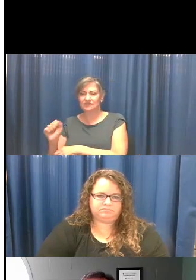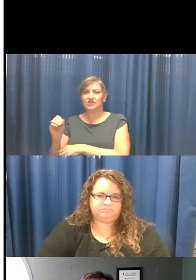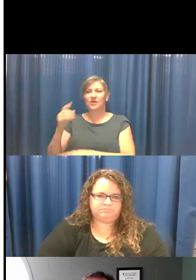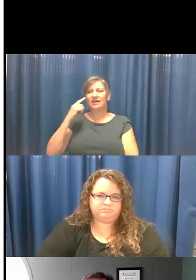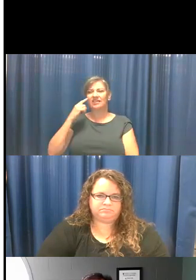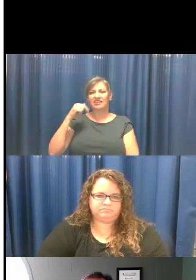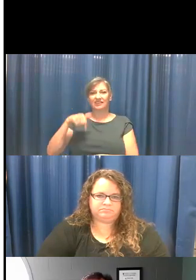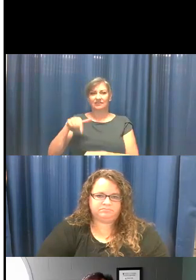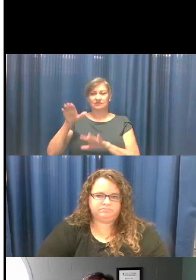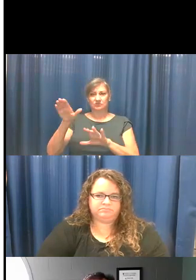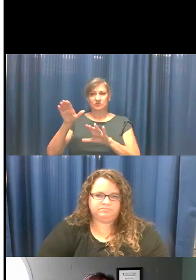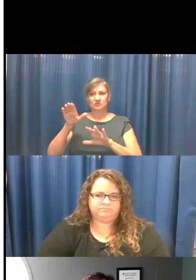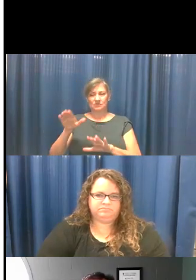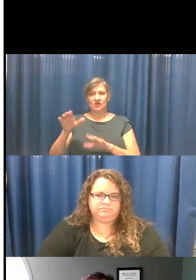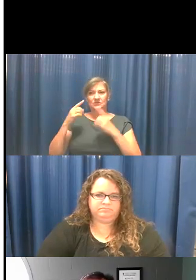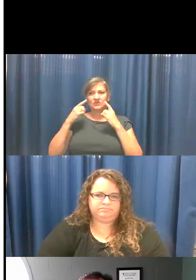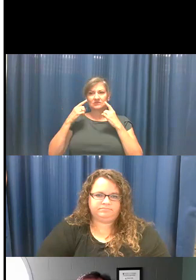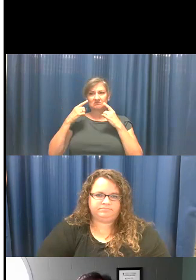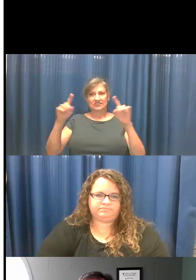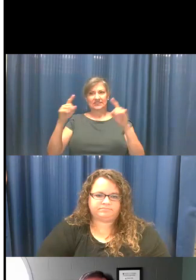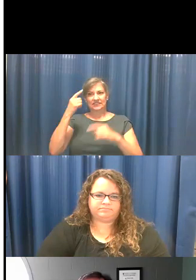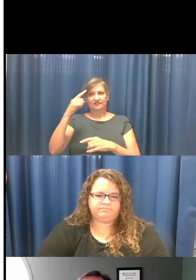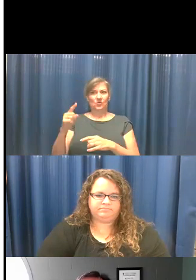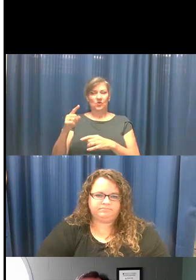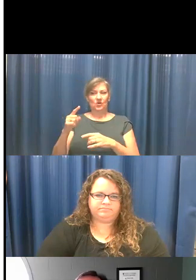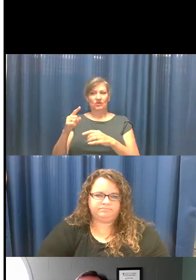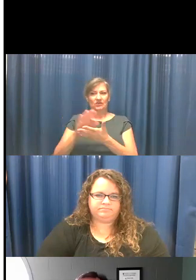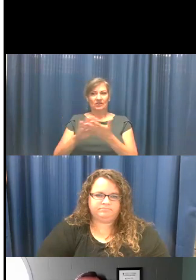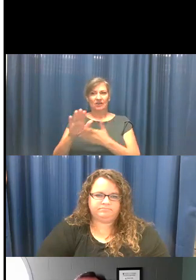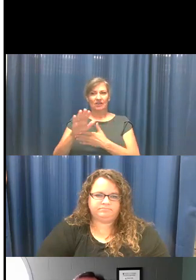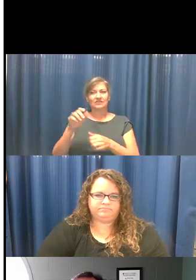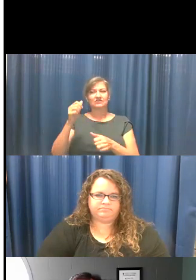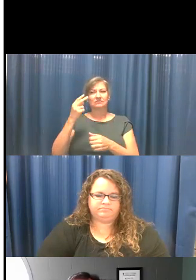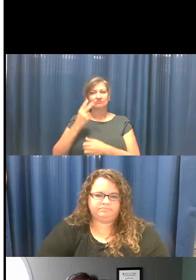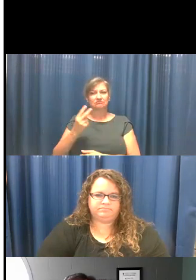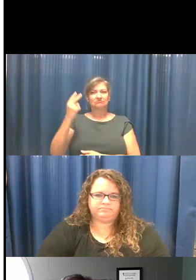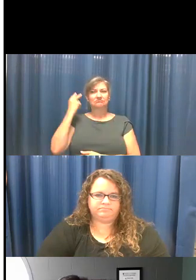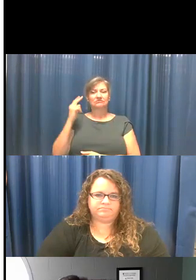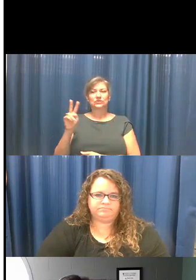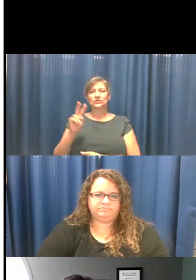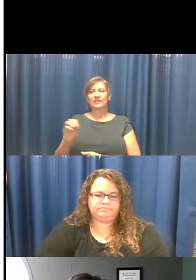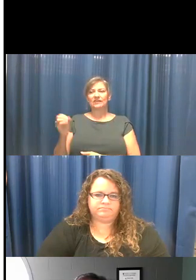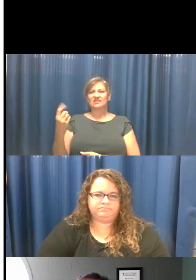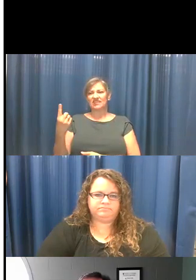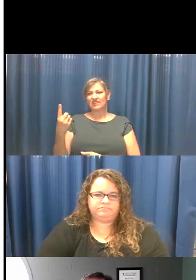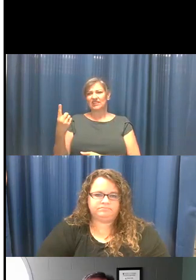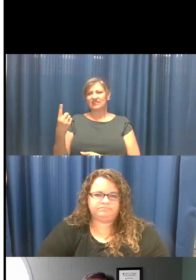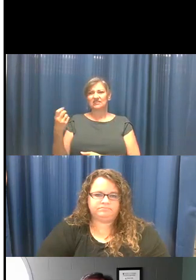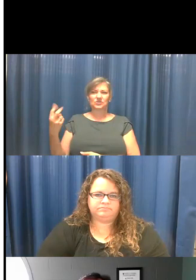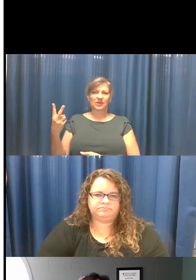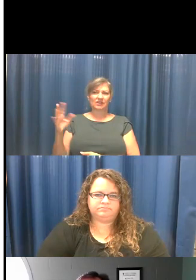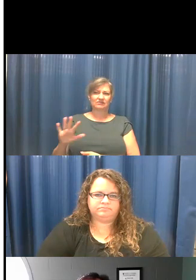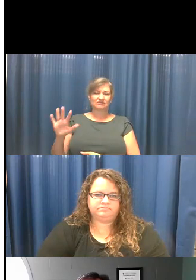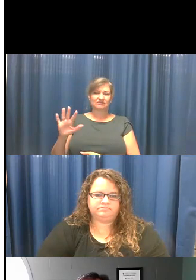a remarkable success for our college. I can remember back in 2011, 2012, but